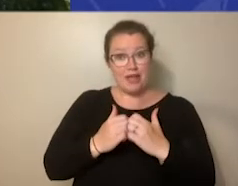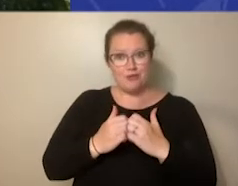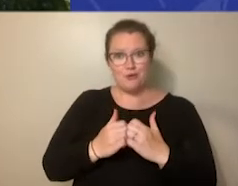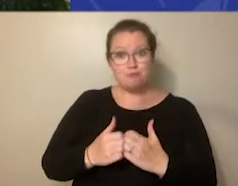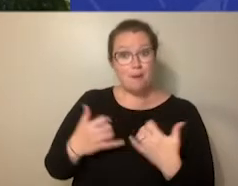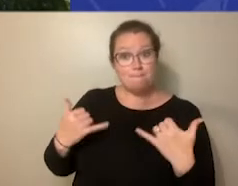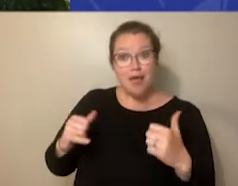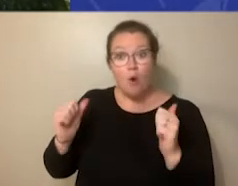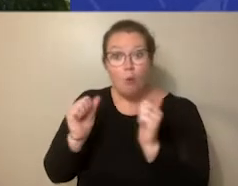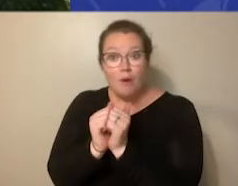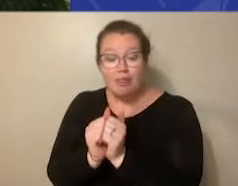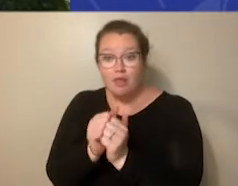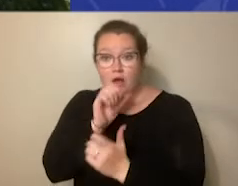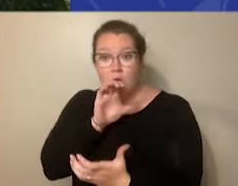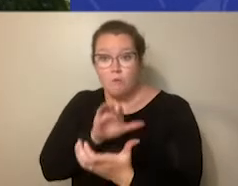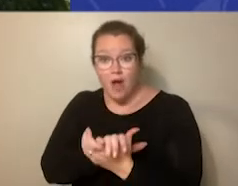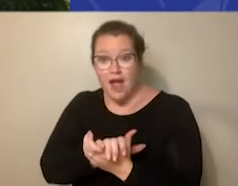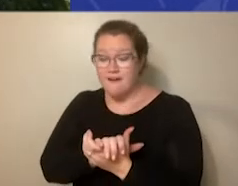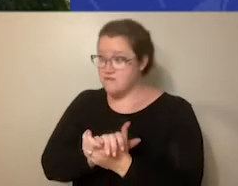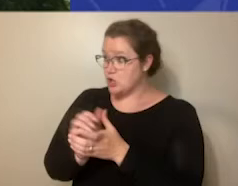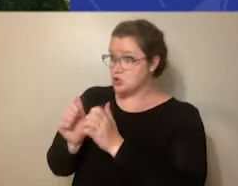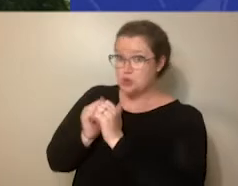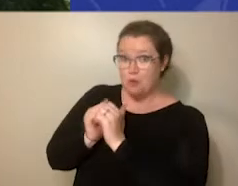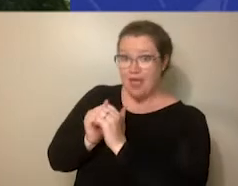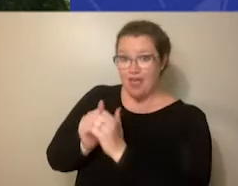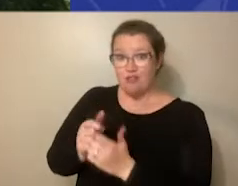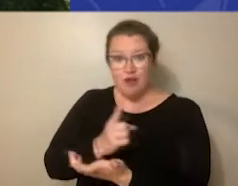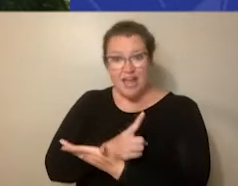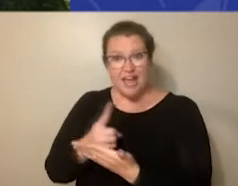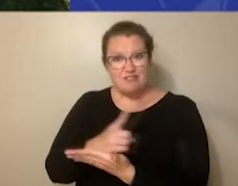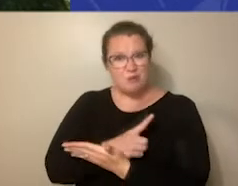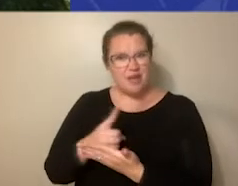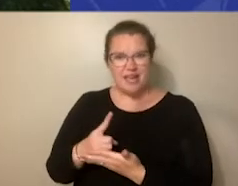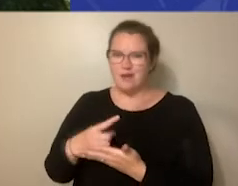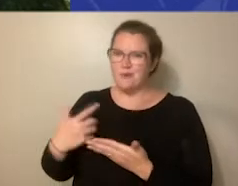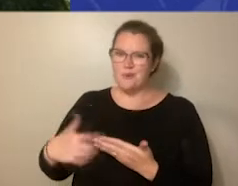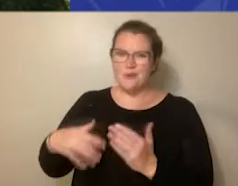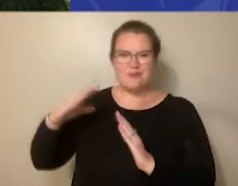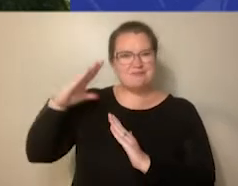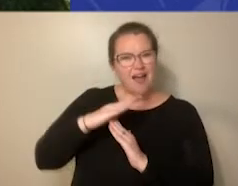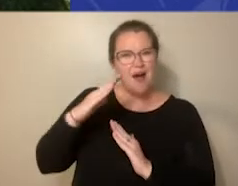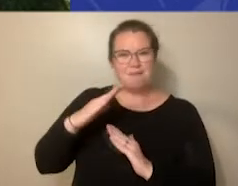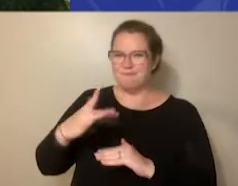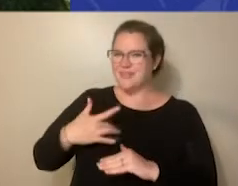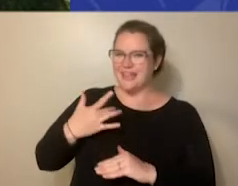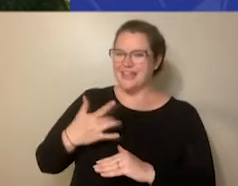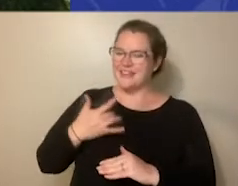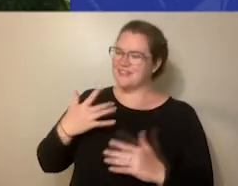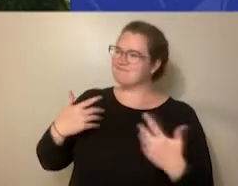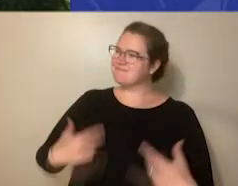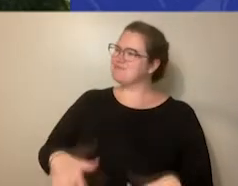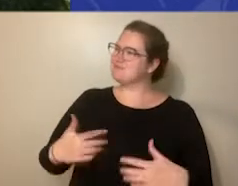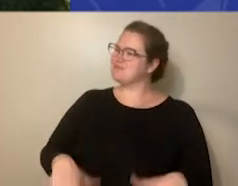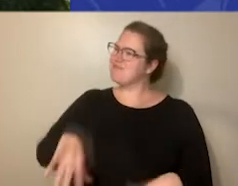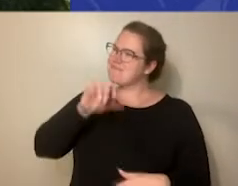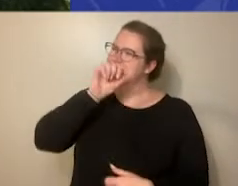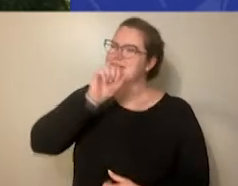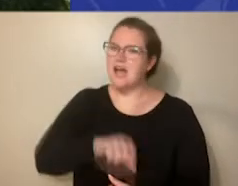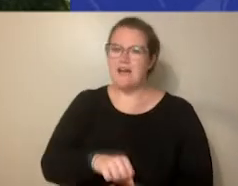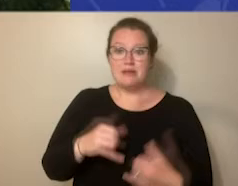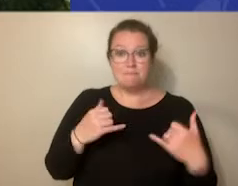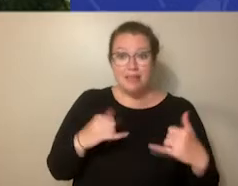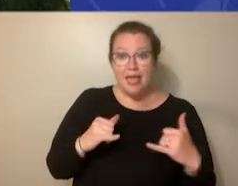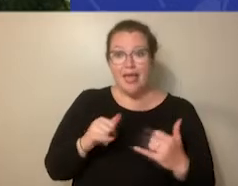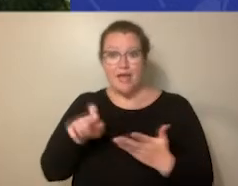wife as music every week has been one of the highlights. To play and create with her